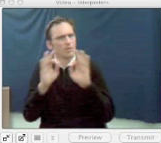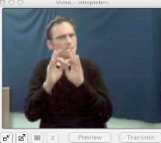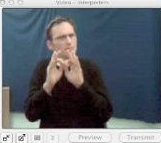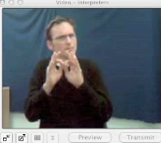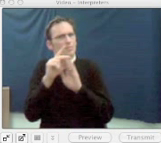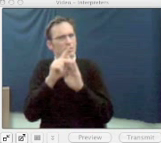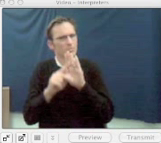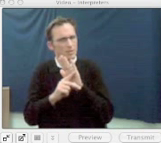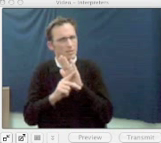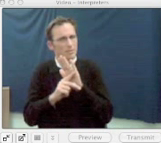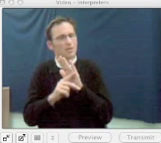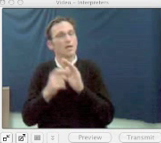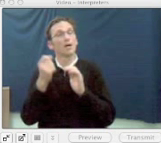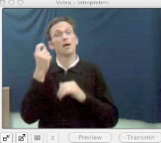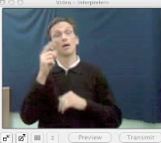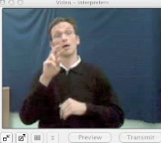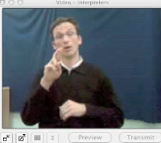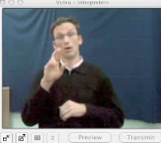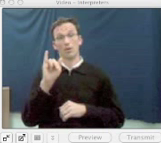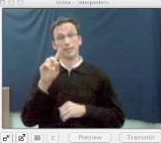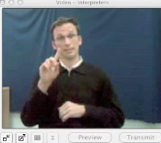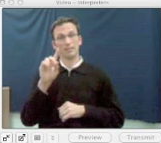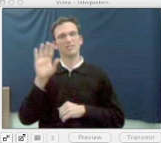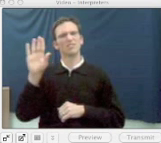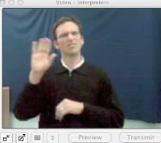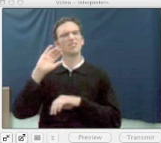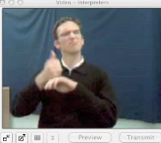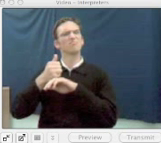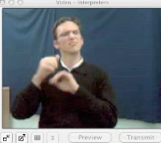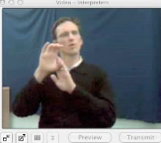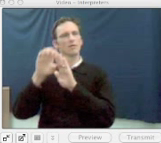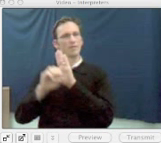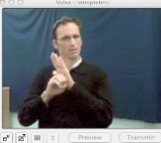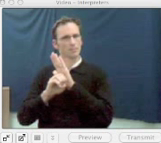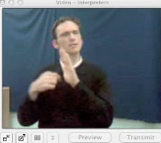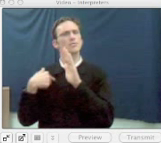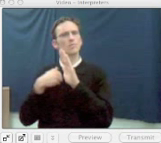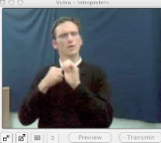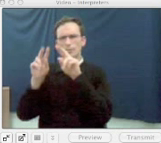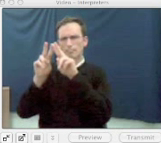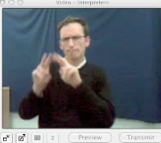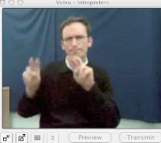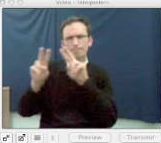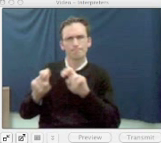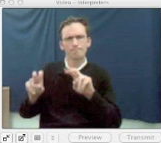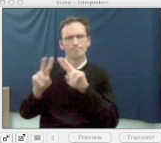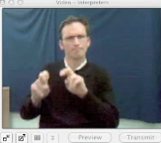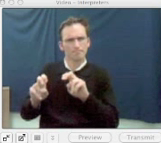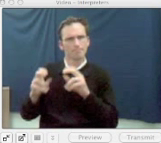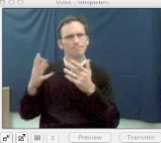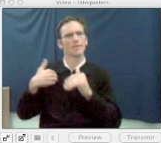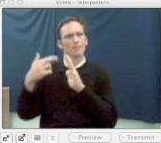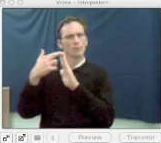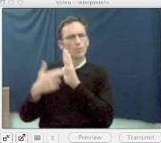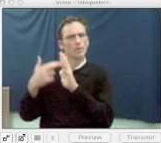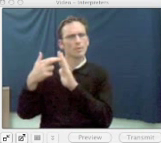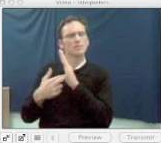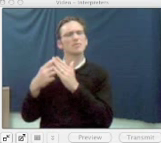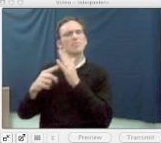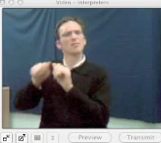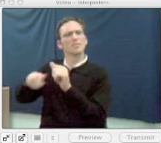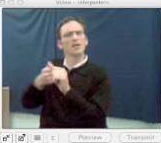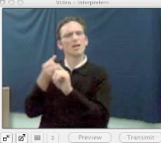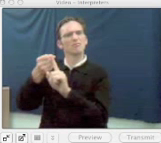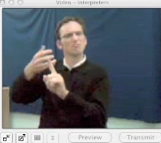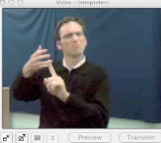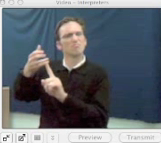of Ethics and find the values and principles that are behind the rules that are set forth. And we